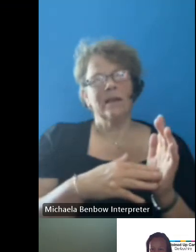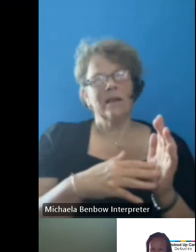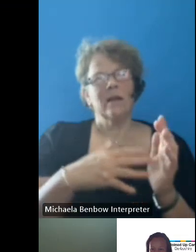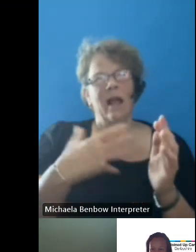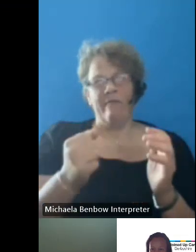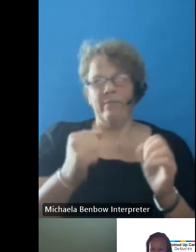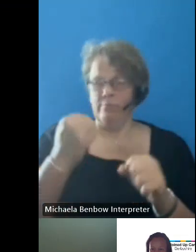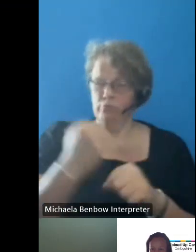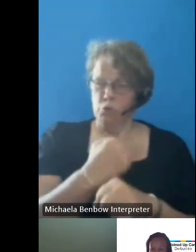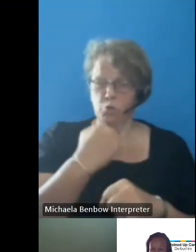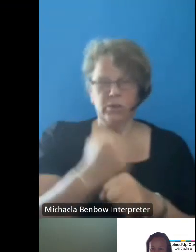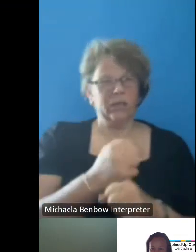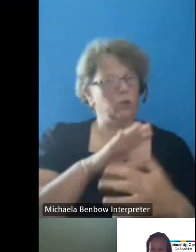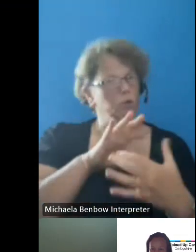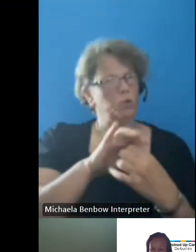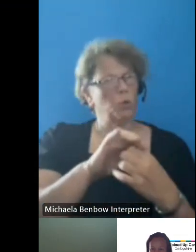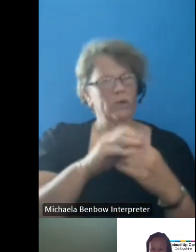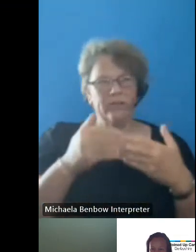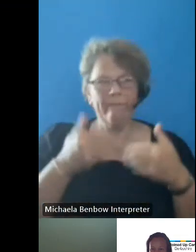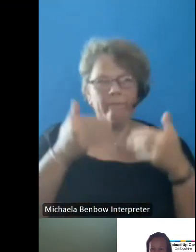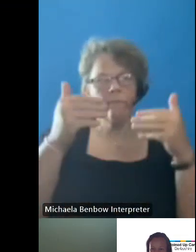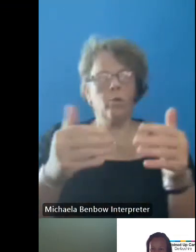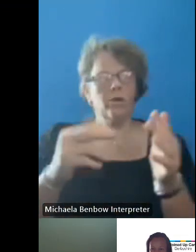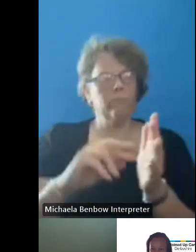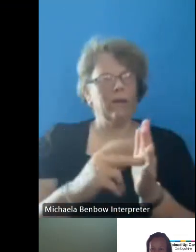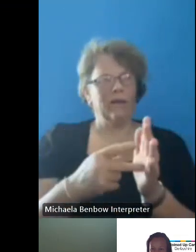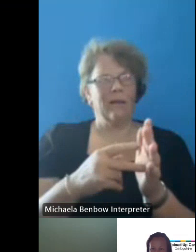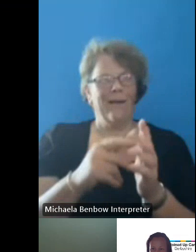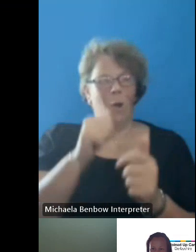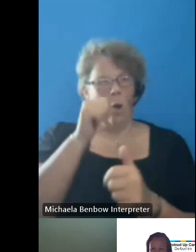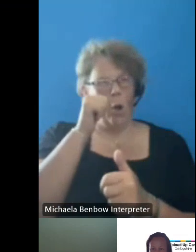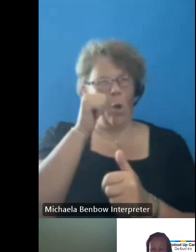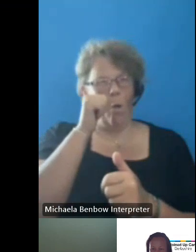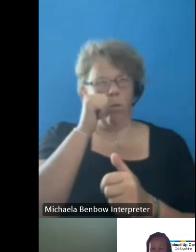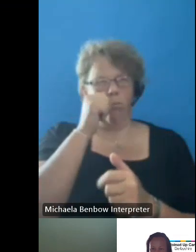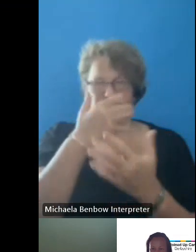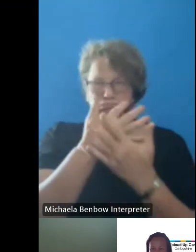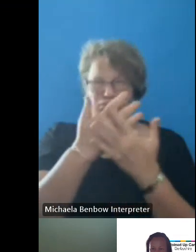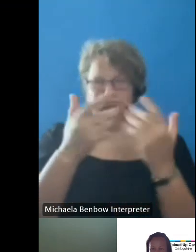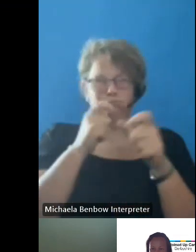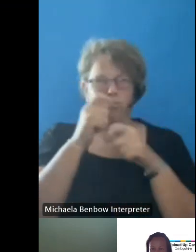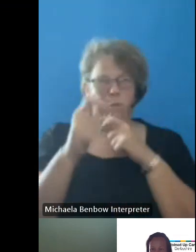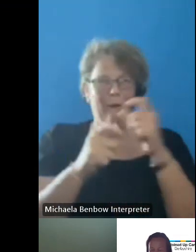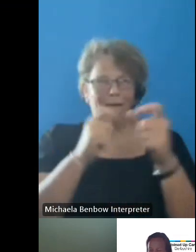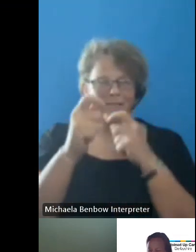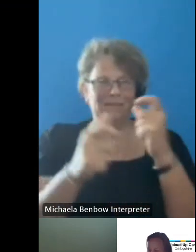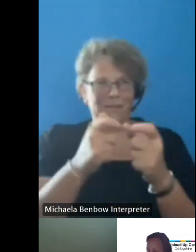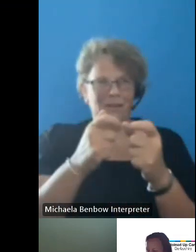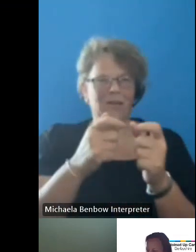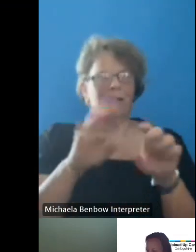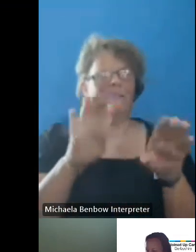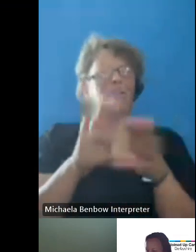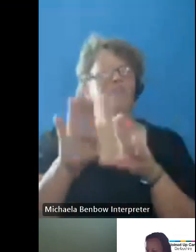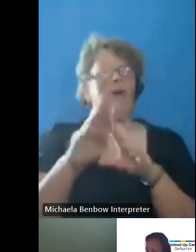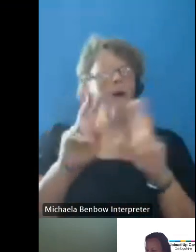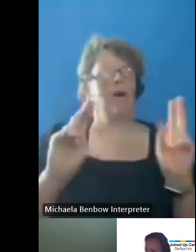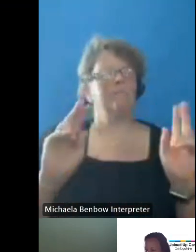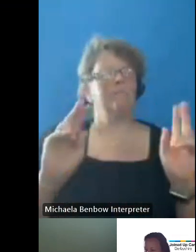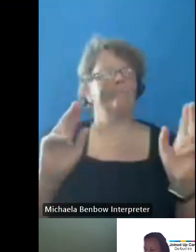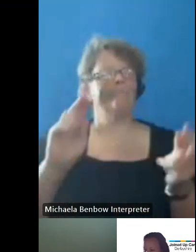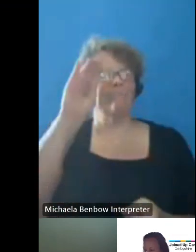plan. So I appreciate this slide is very, very wordy, so I'll try and kind of summarize it in more straightforward terms.